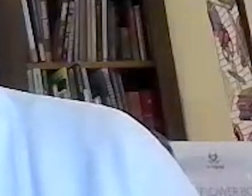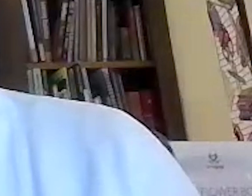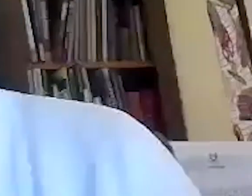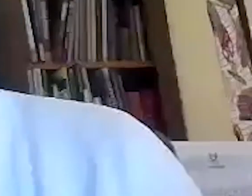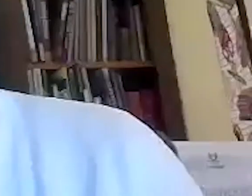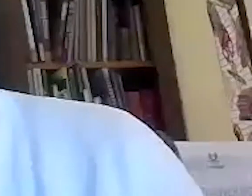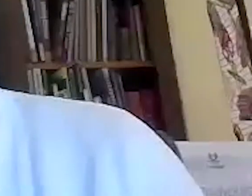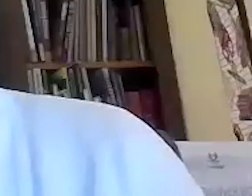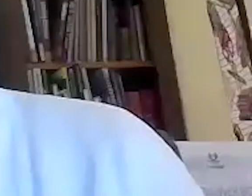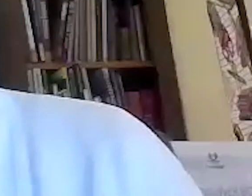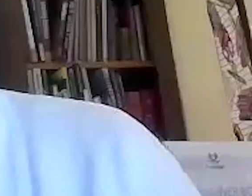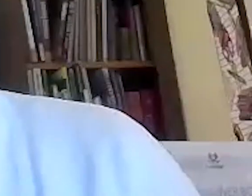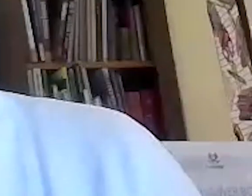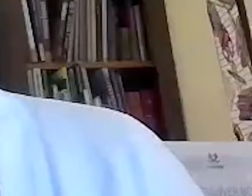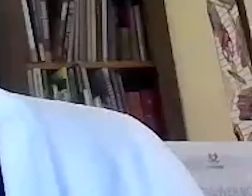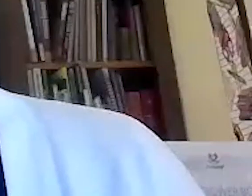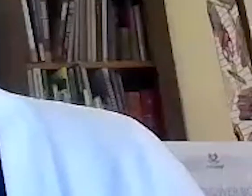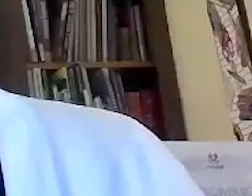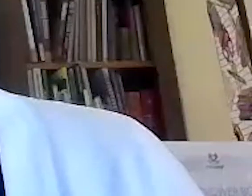bit